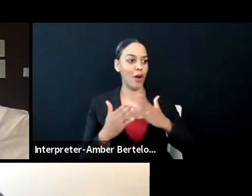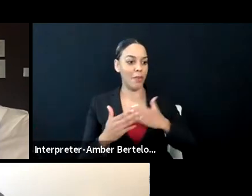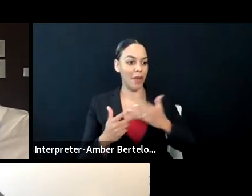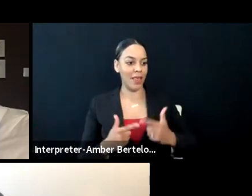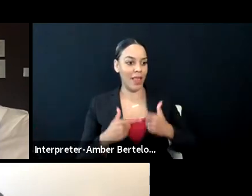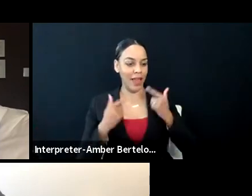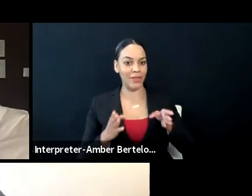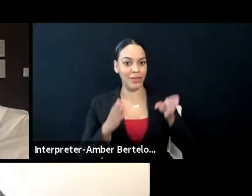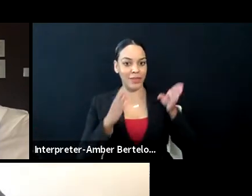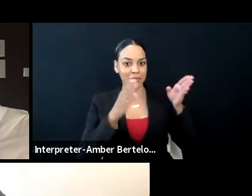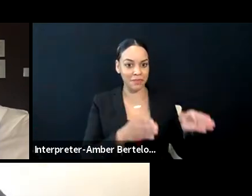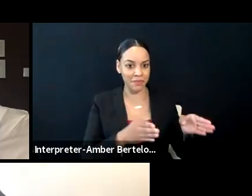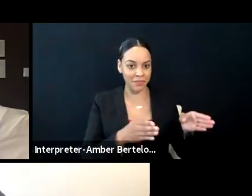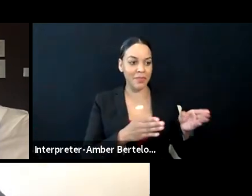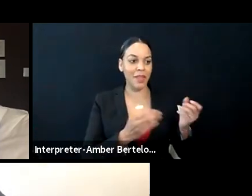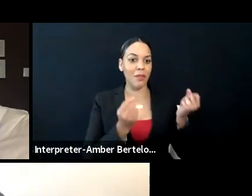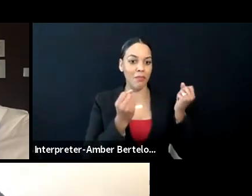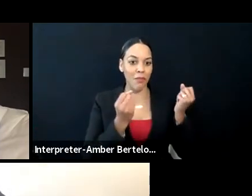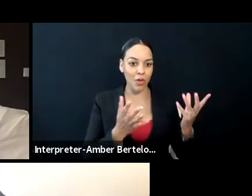multiple